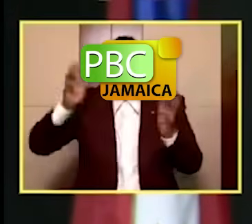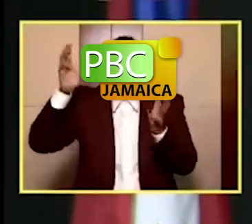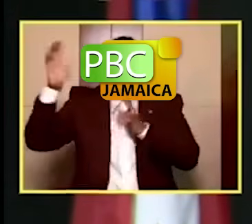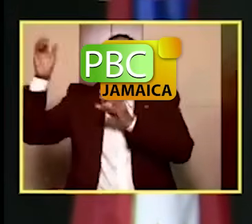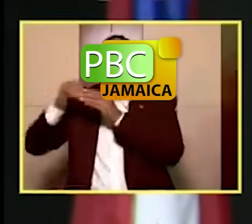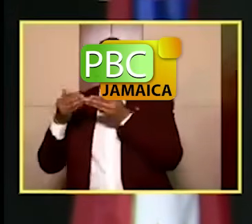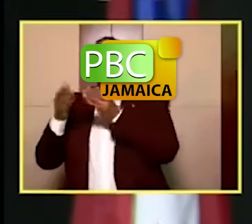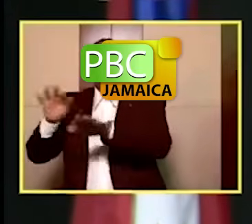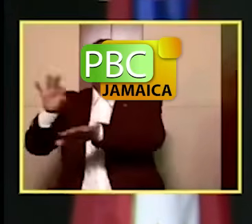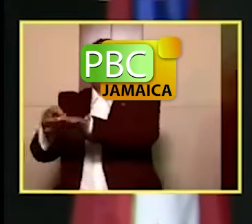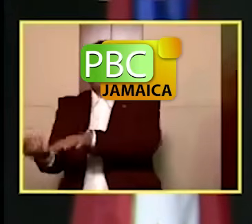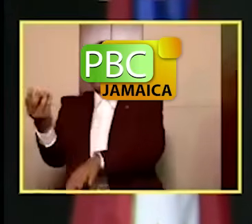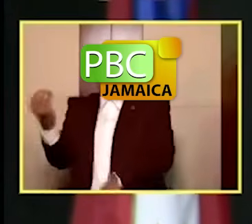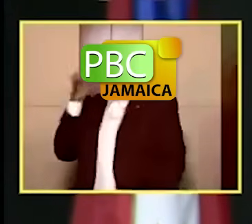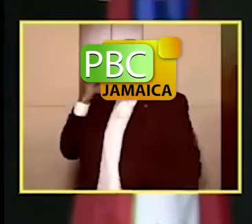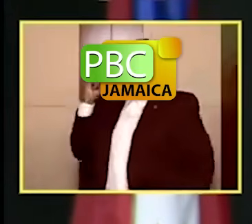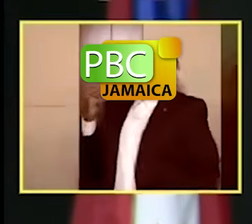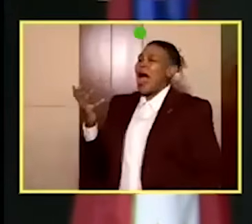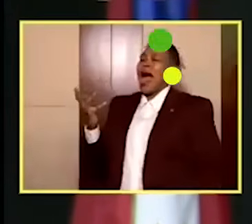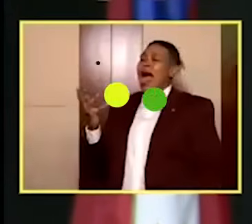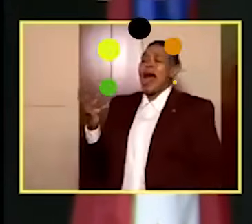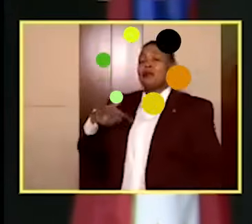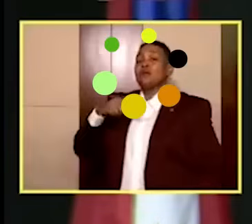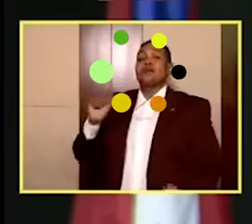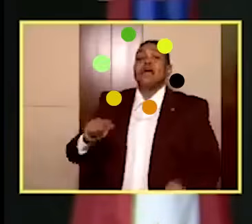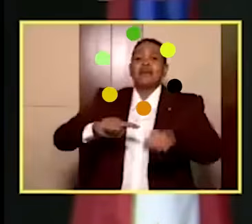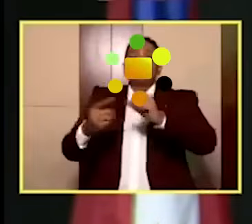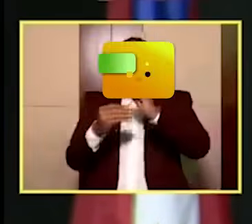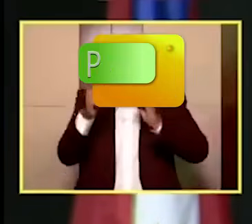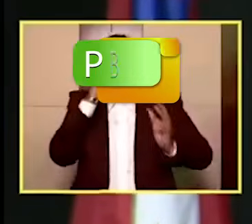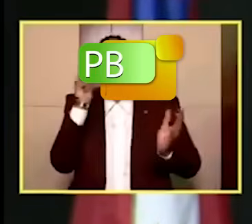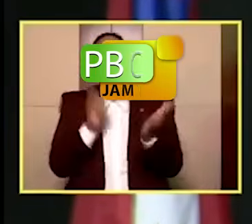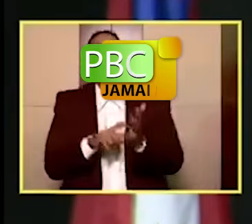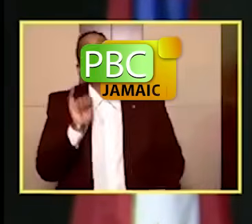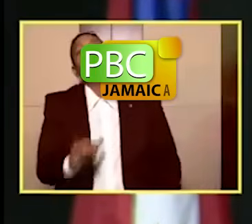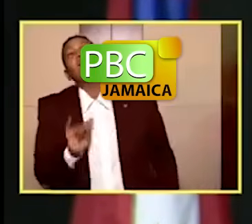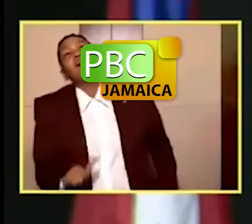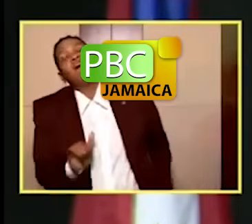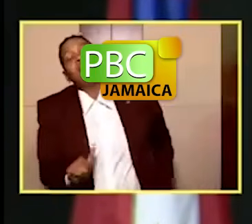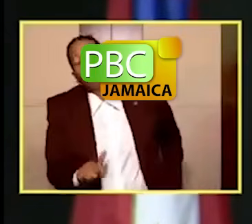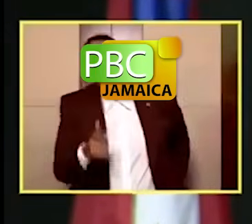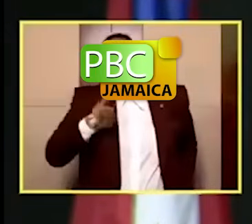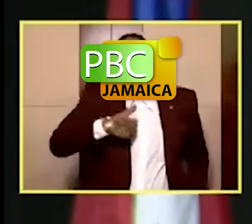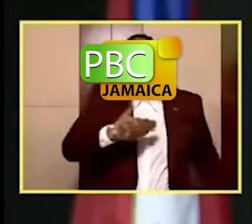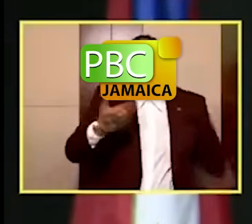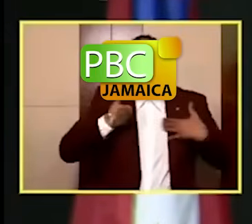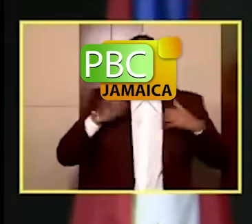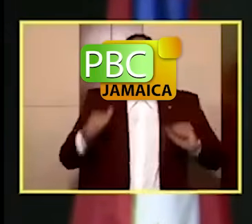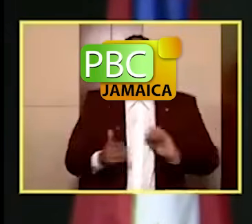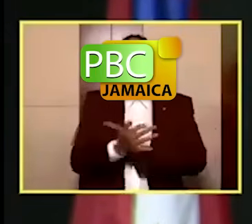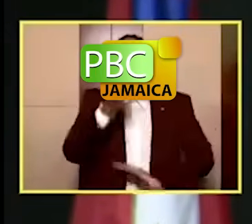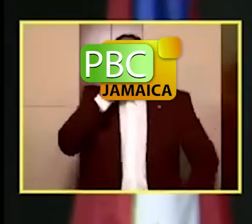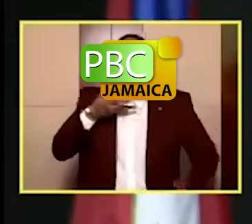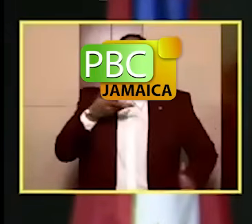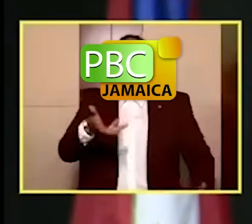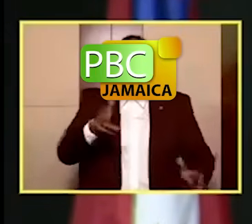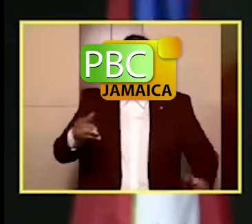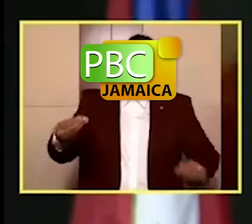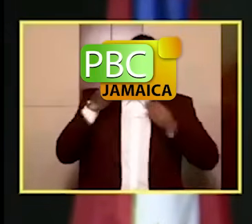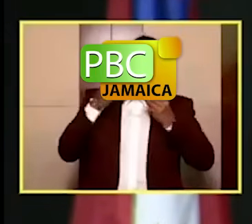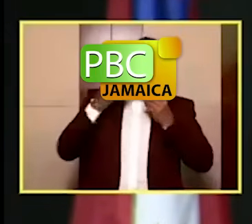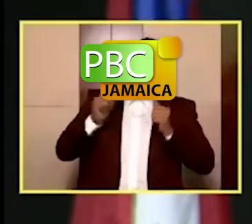agriculture, then we can begin to recognize that we do have the capacity to feed ourselves